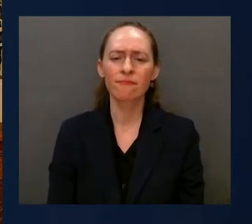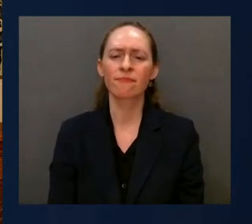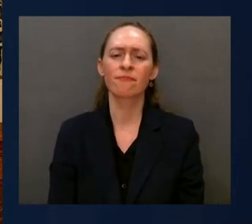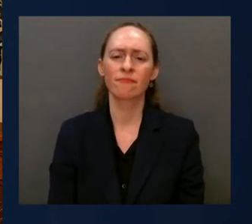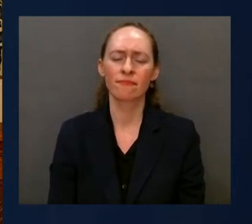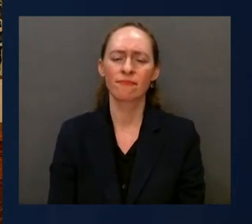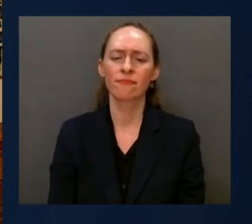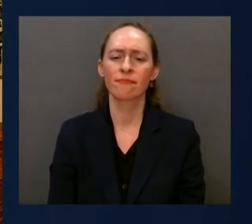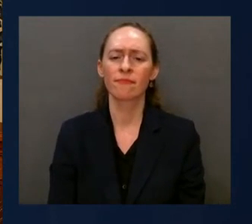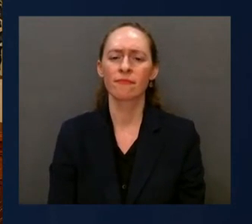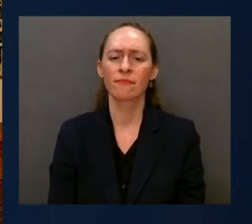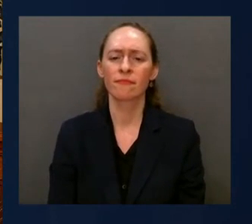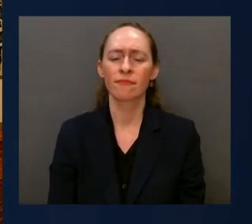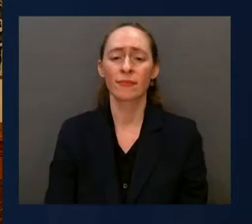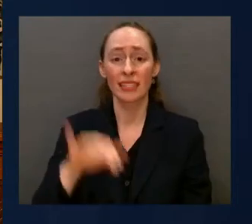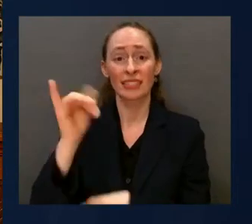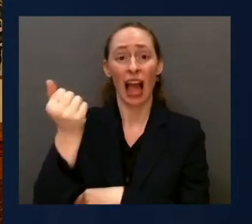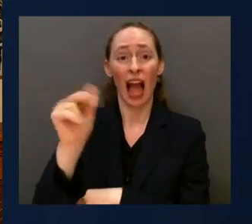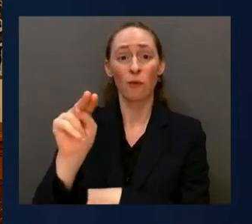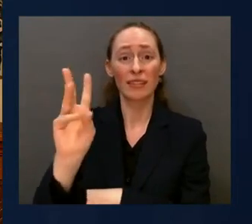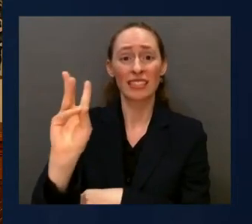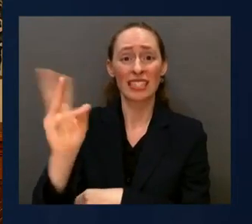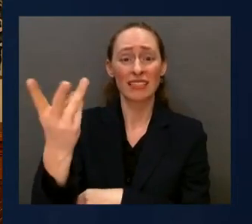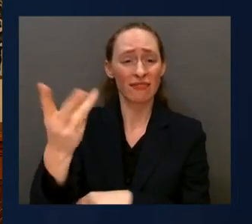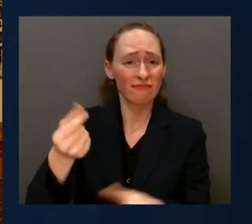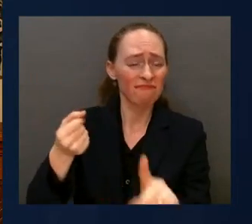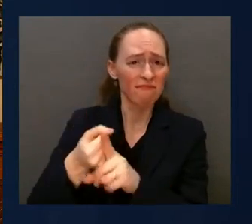remains unbowed and unbroken.